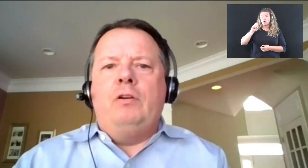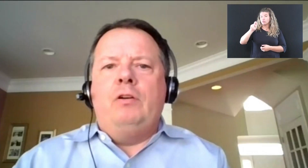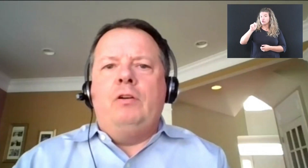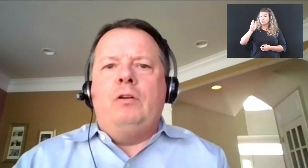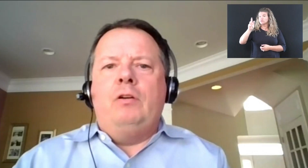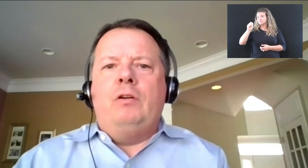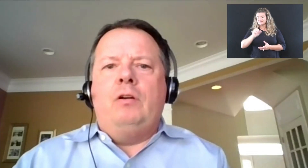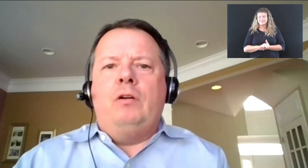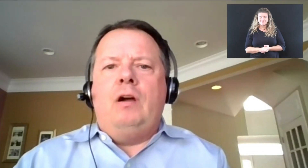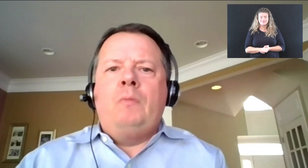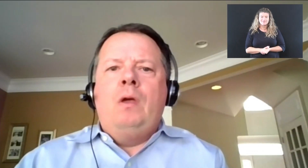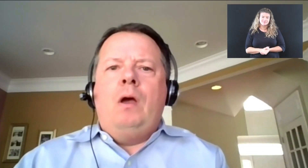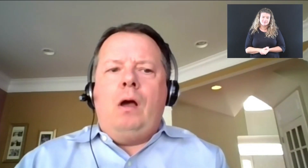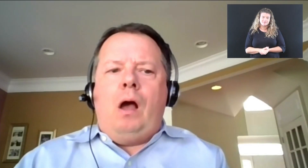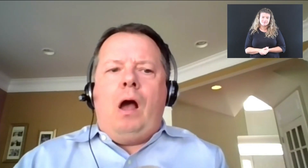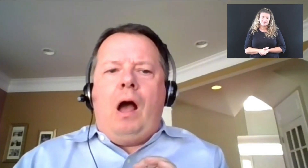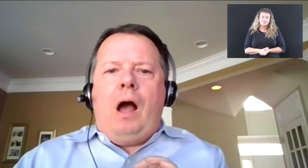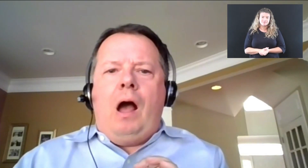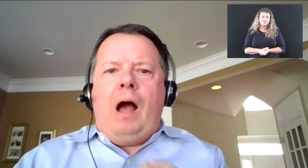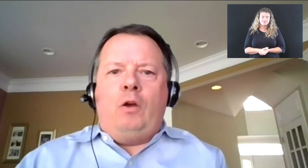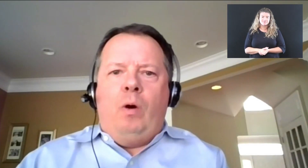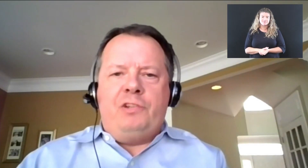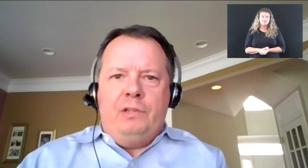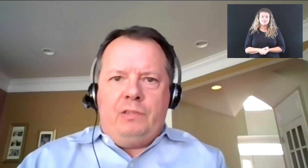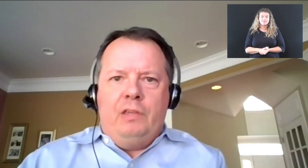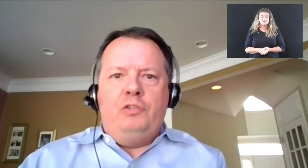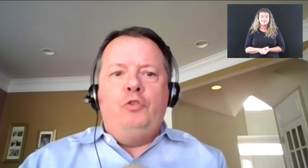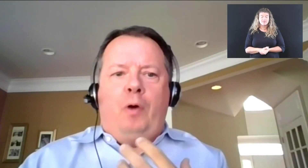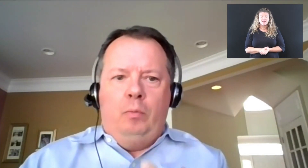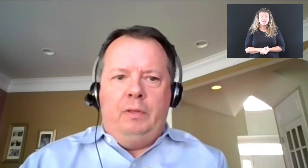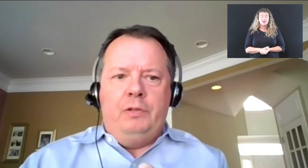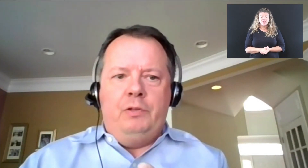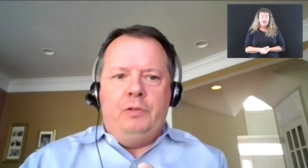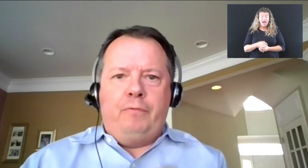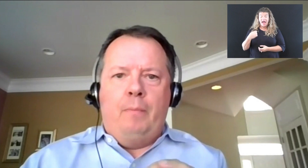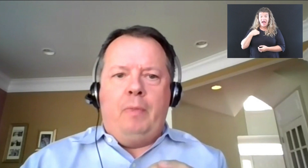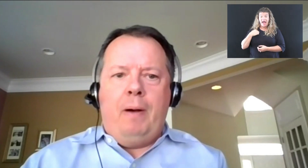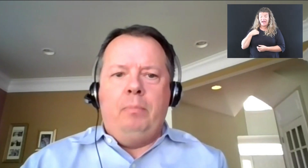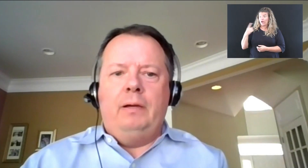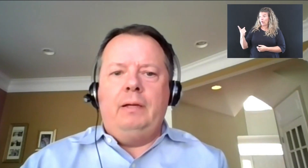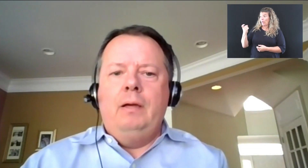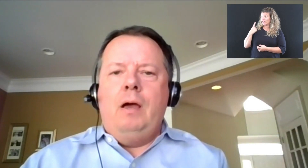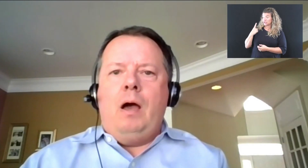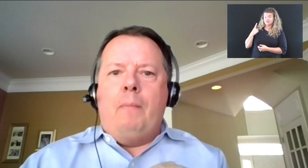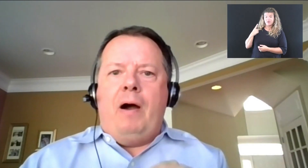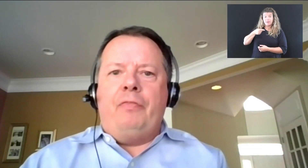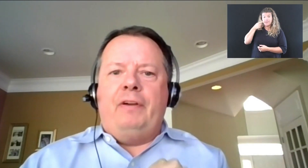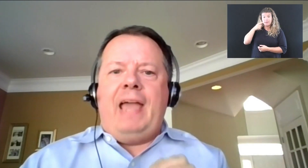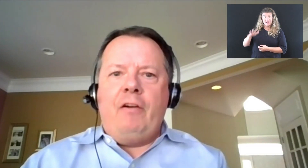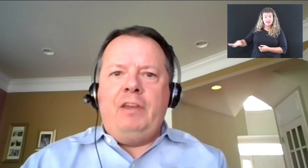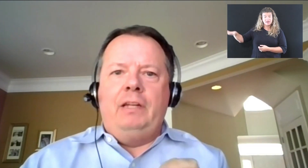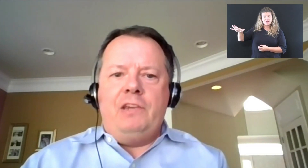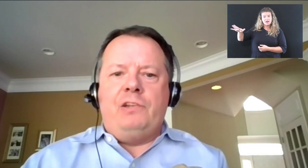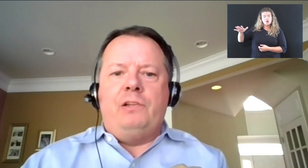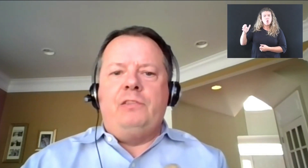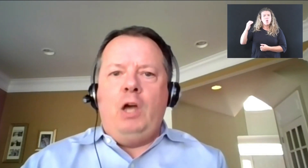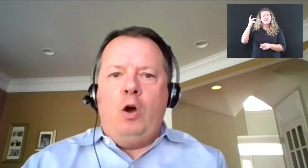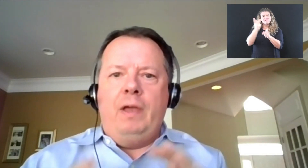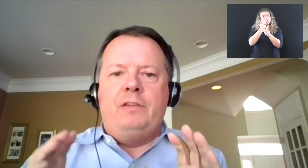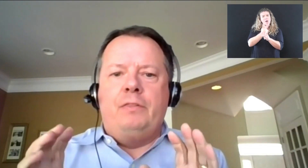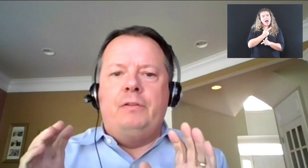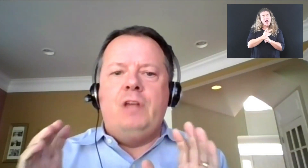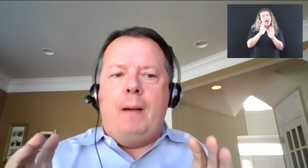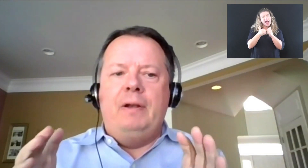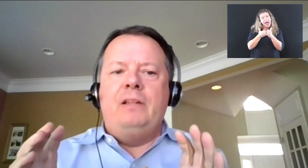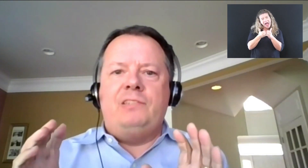Hi, Governor. Hi, everyone. I get questions, as you probably do, from the public about the calculations that